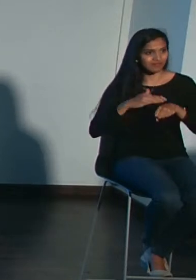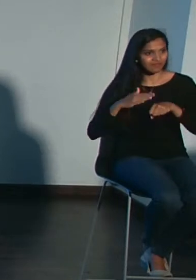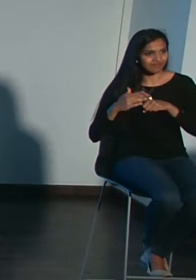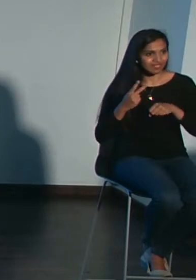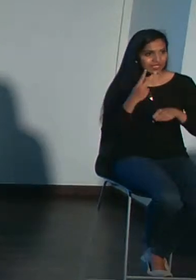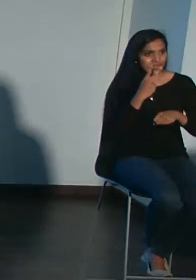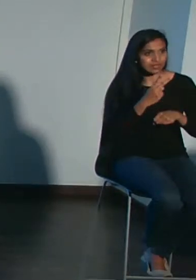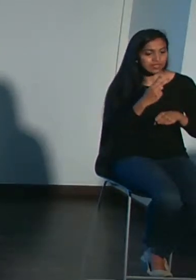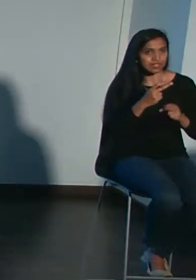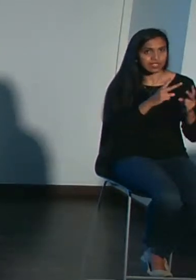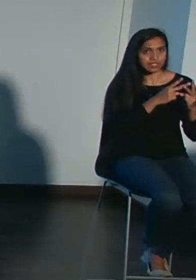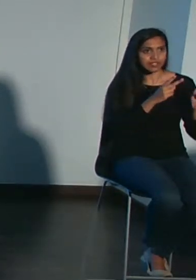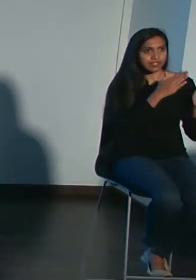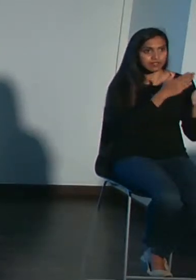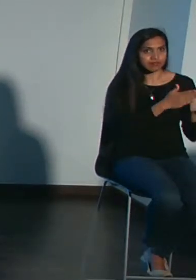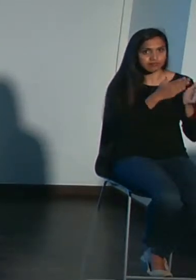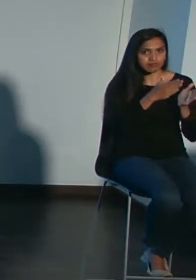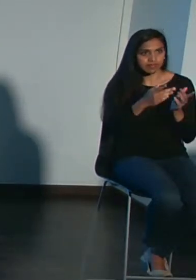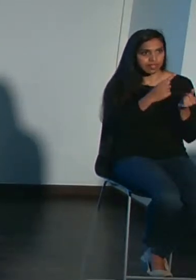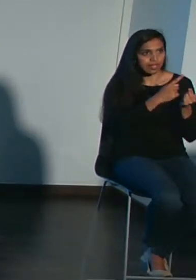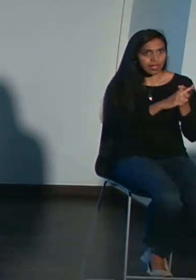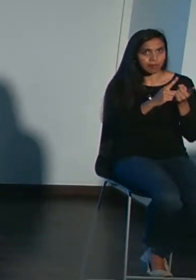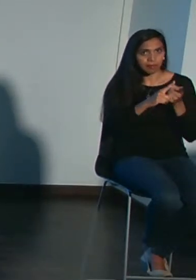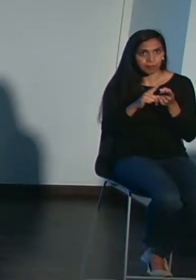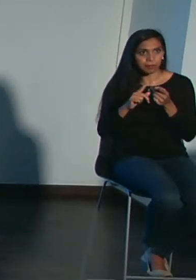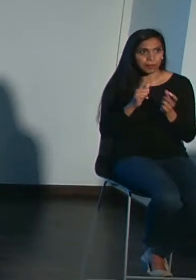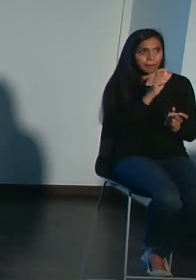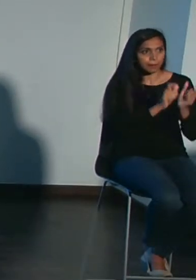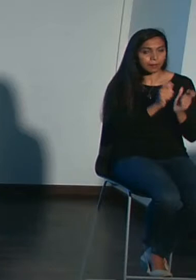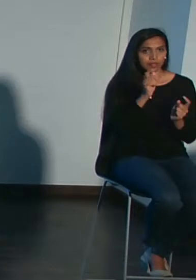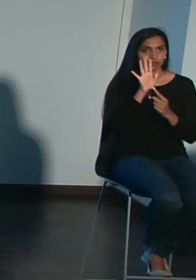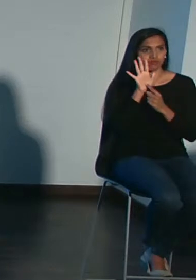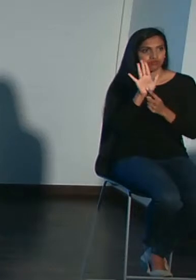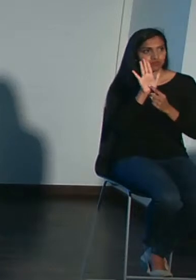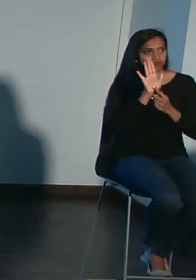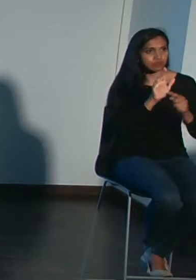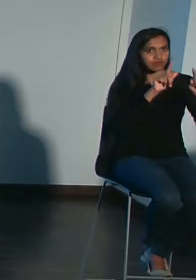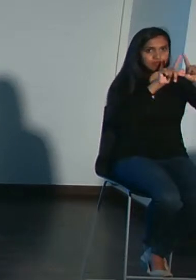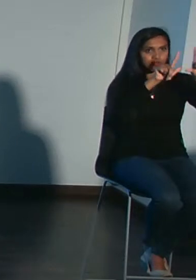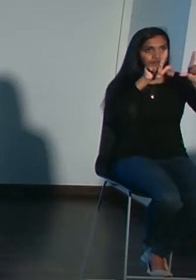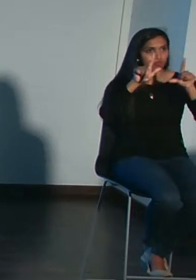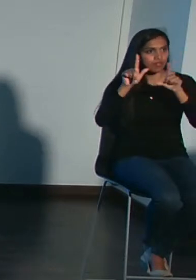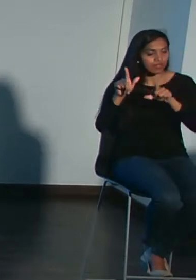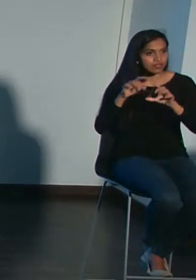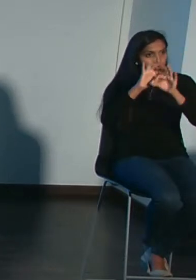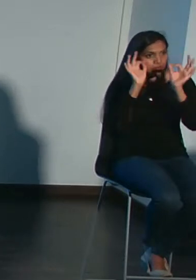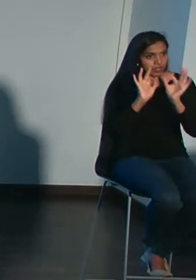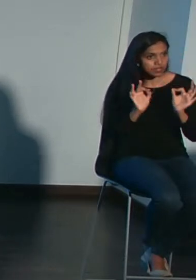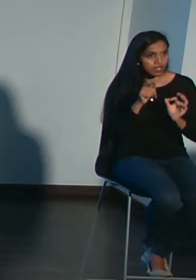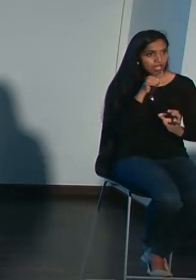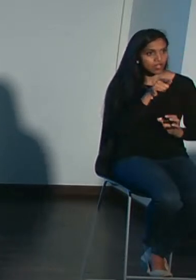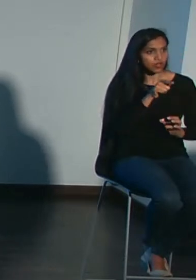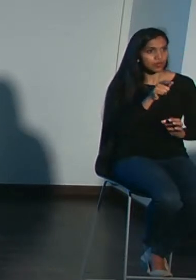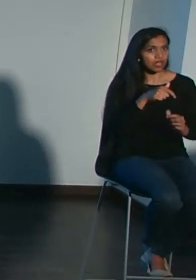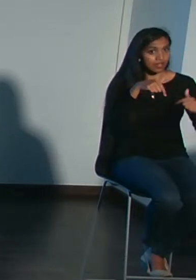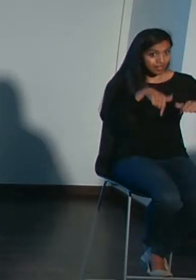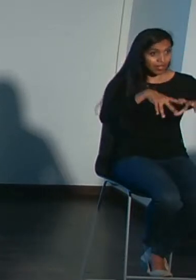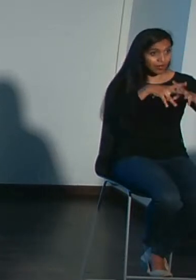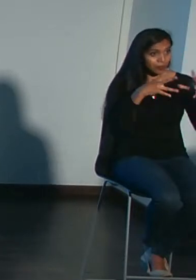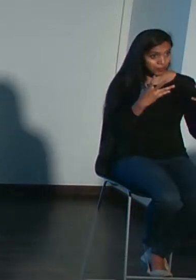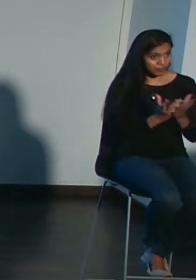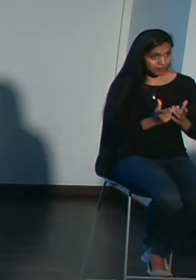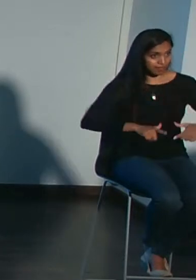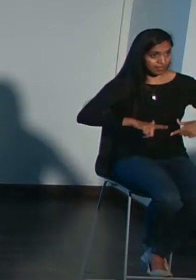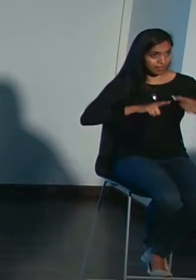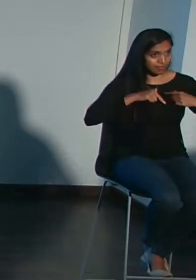and now it's hanging in the exhibition space. And I'm wondering if your relationship to the work has changed, how you feel